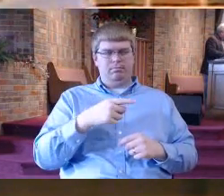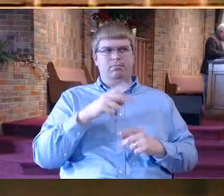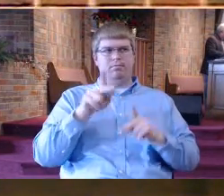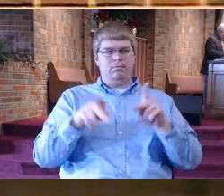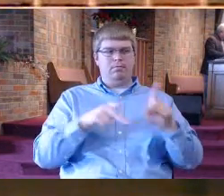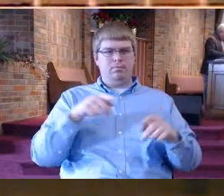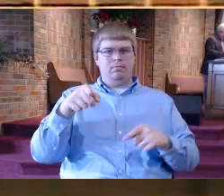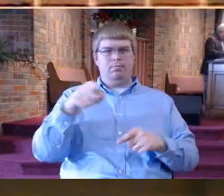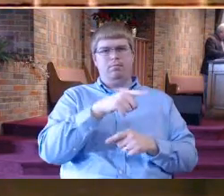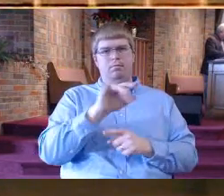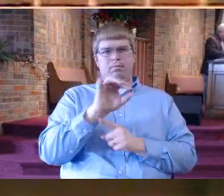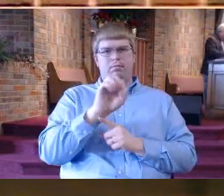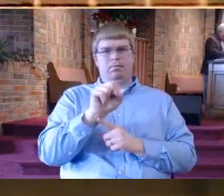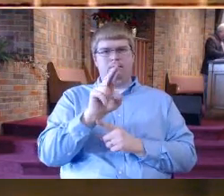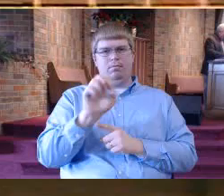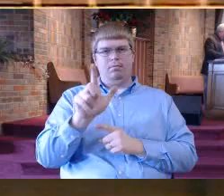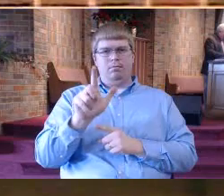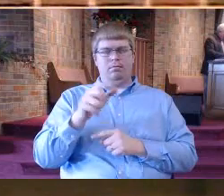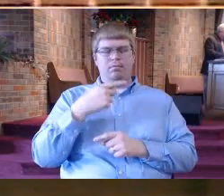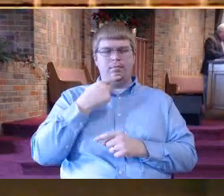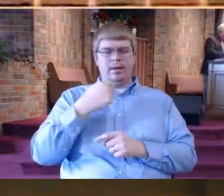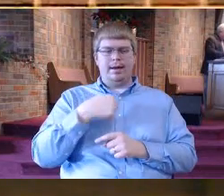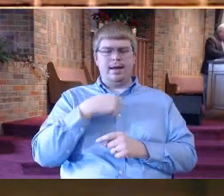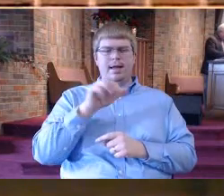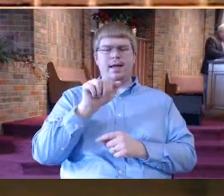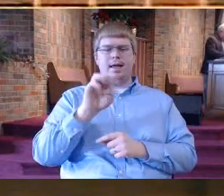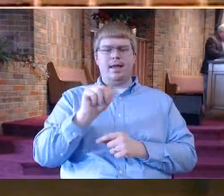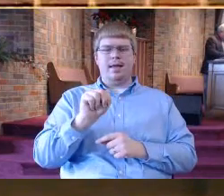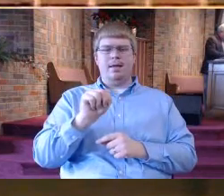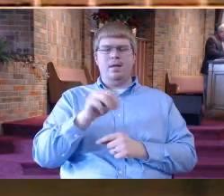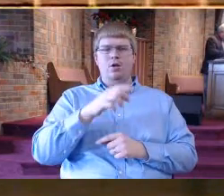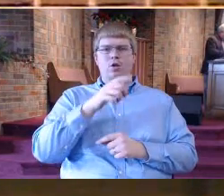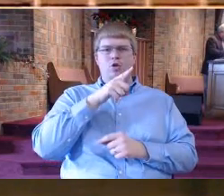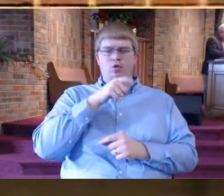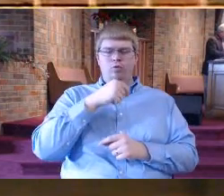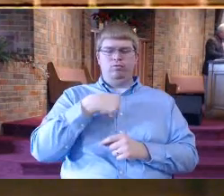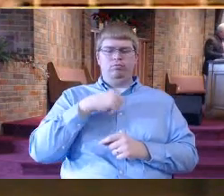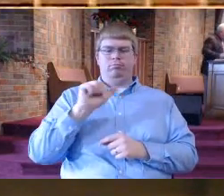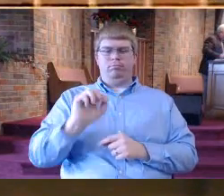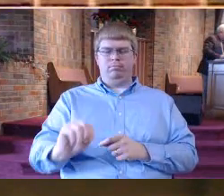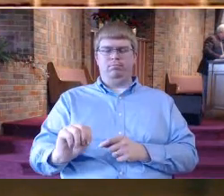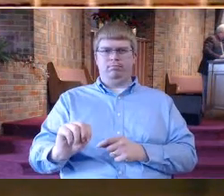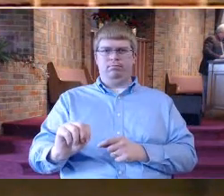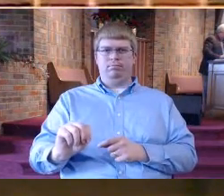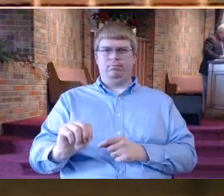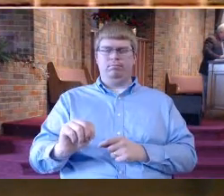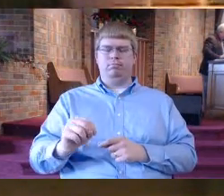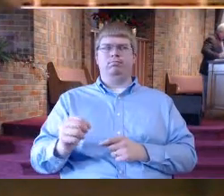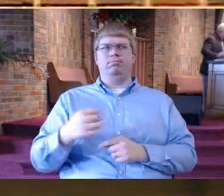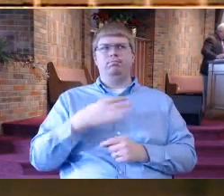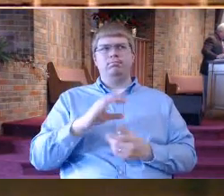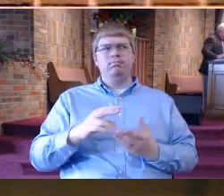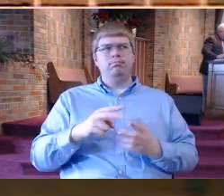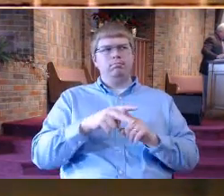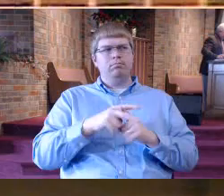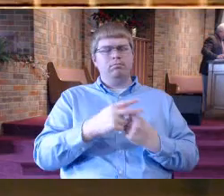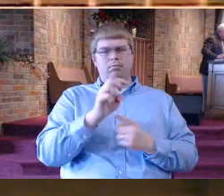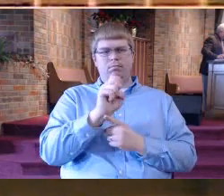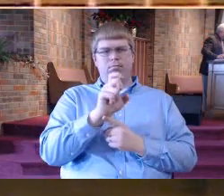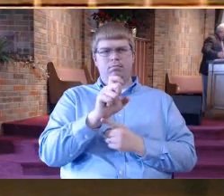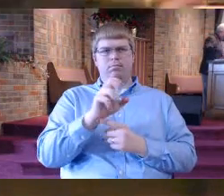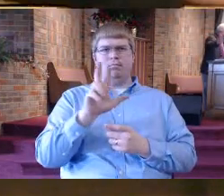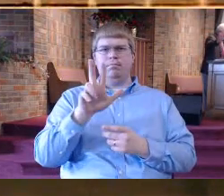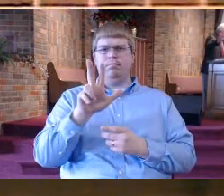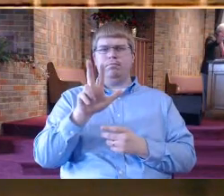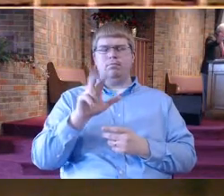what I am. Start reading with me, verse 13, Exodus 3. Moses said to